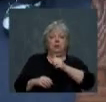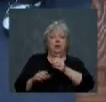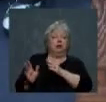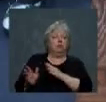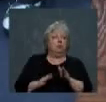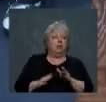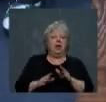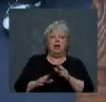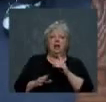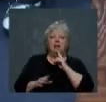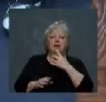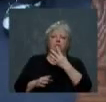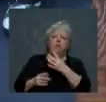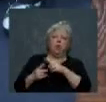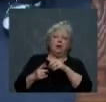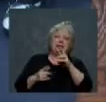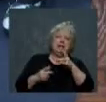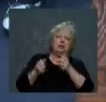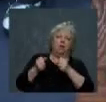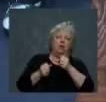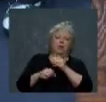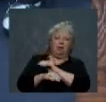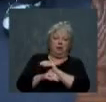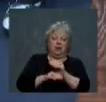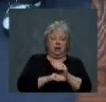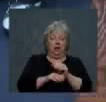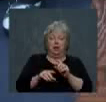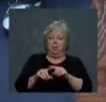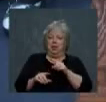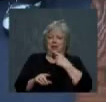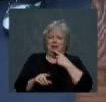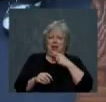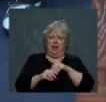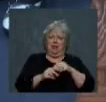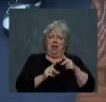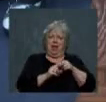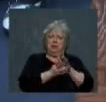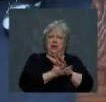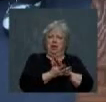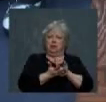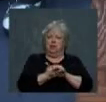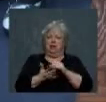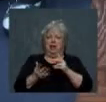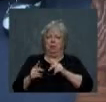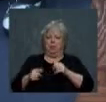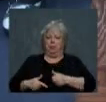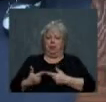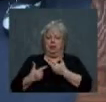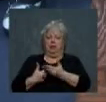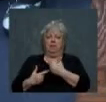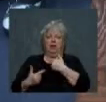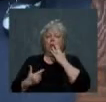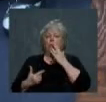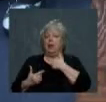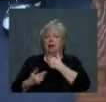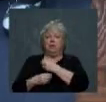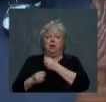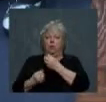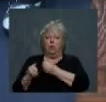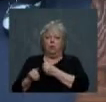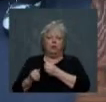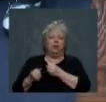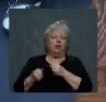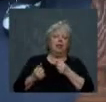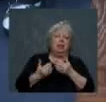6 a night, but they say in their application that the residents won't have cars. They're over almost a mile to the nearest bus